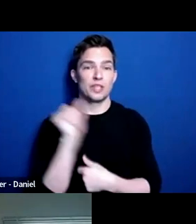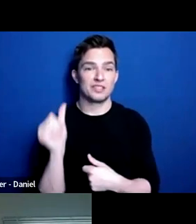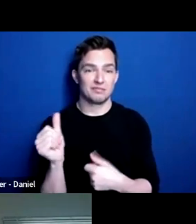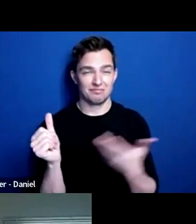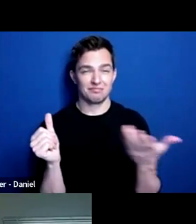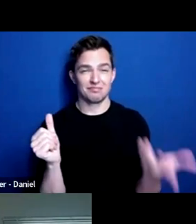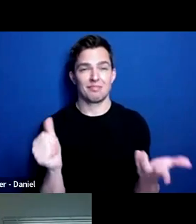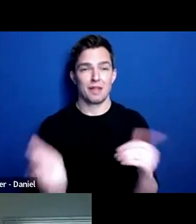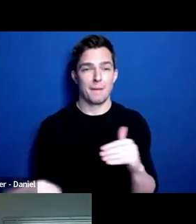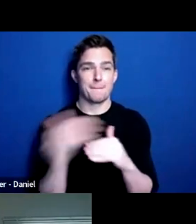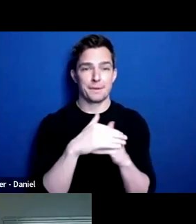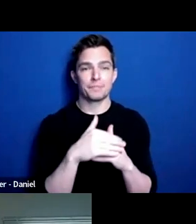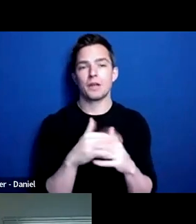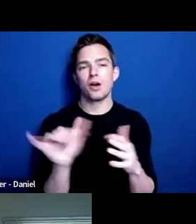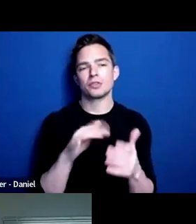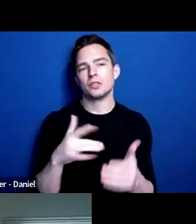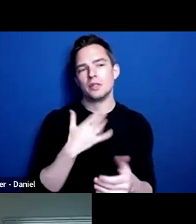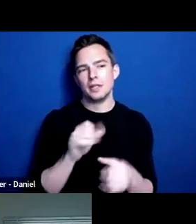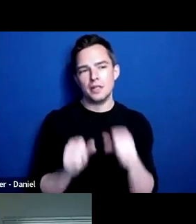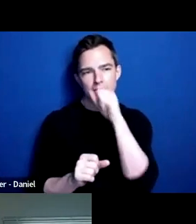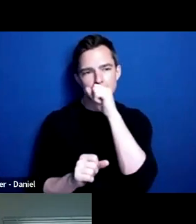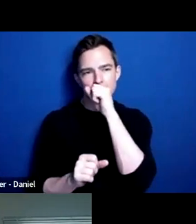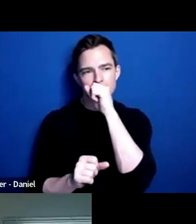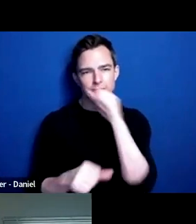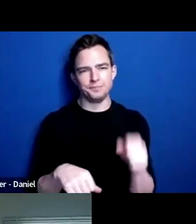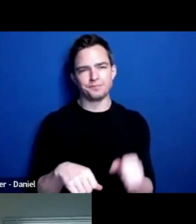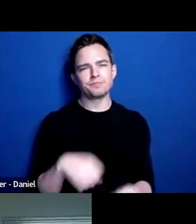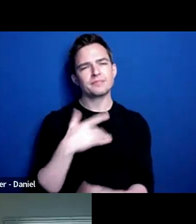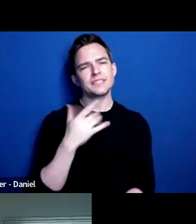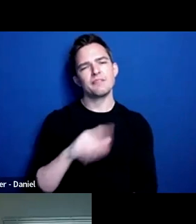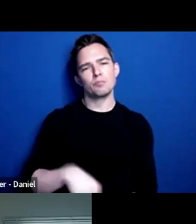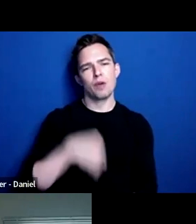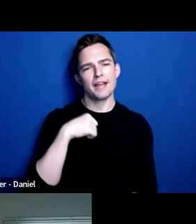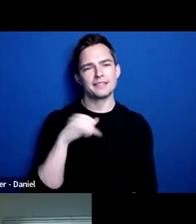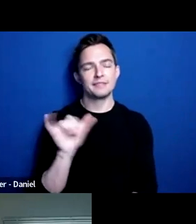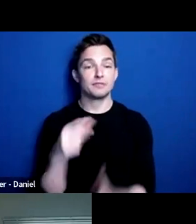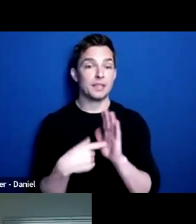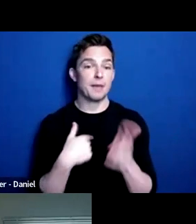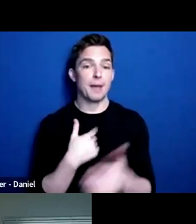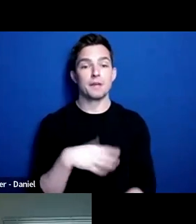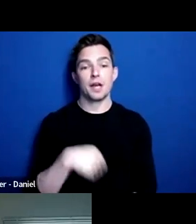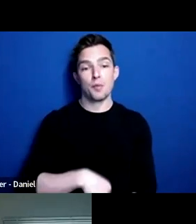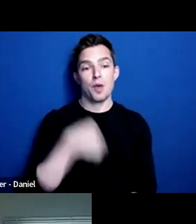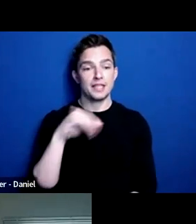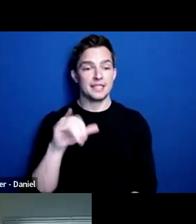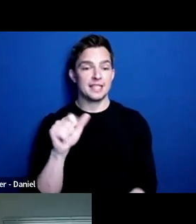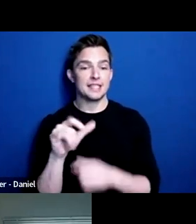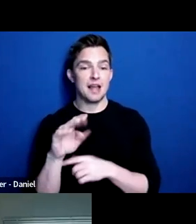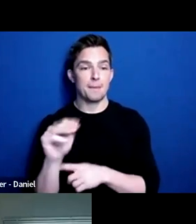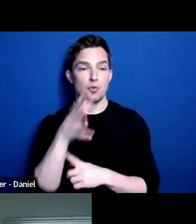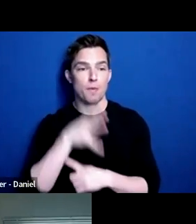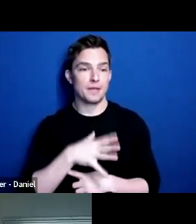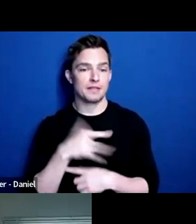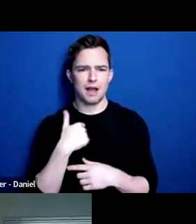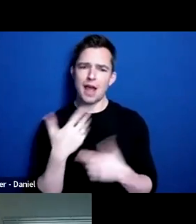of, you know, of pride of being from a particular country or particular, you know, I'm a proud Muslim woman. I want to share that. I want to